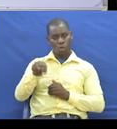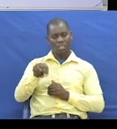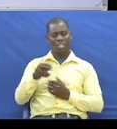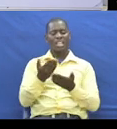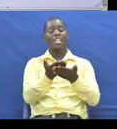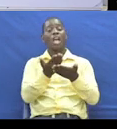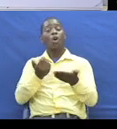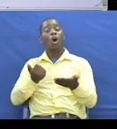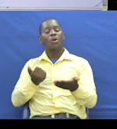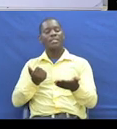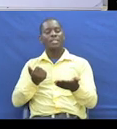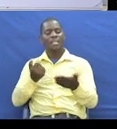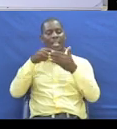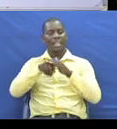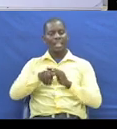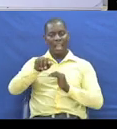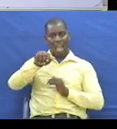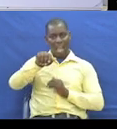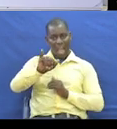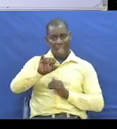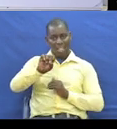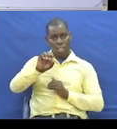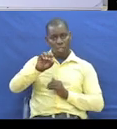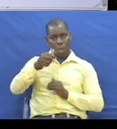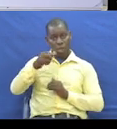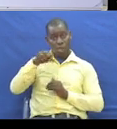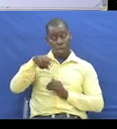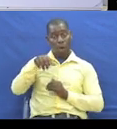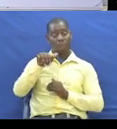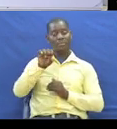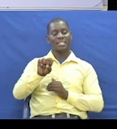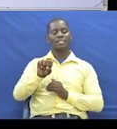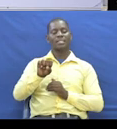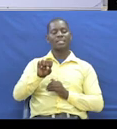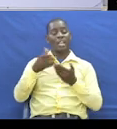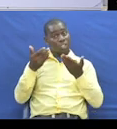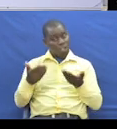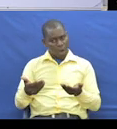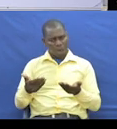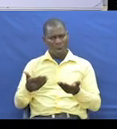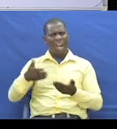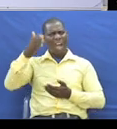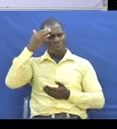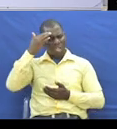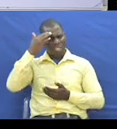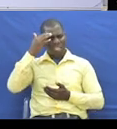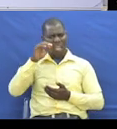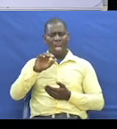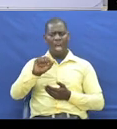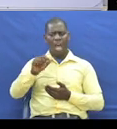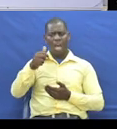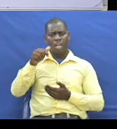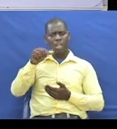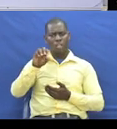atom, is the main or is the cause of an isotopes. Now, due to this, we have seen that atomic